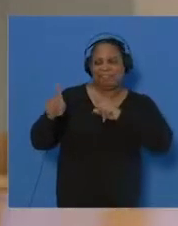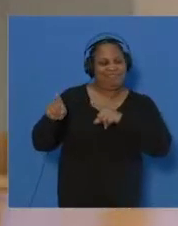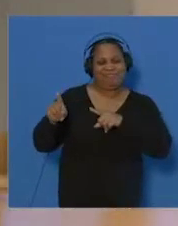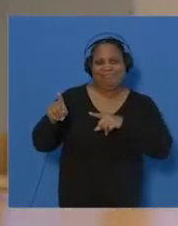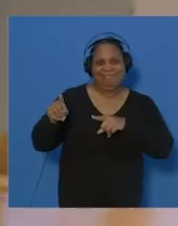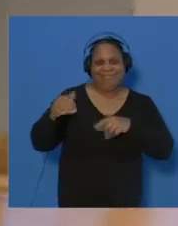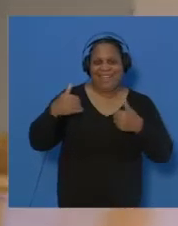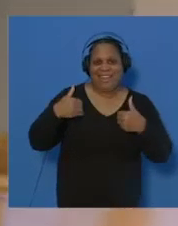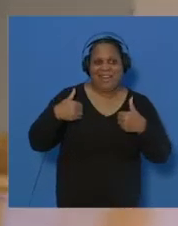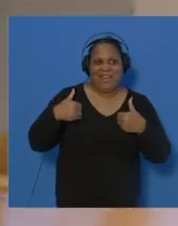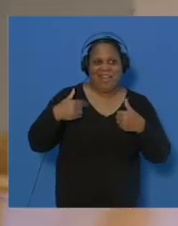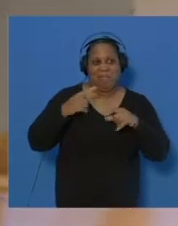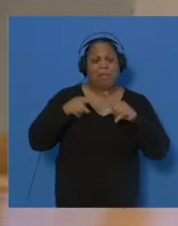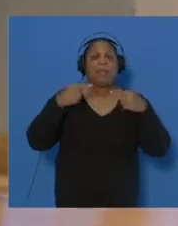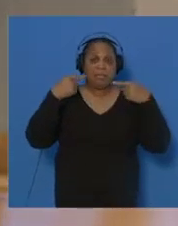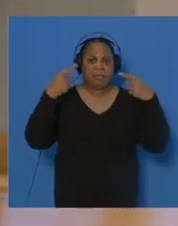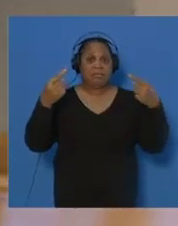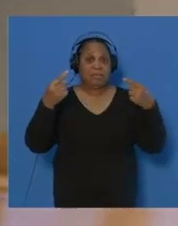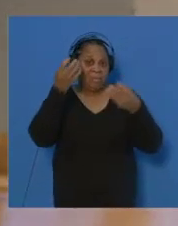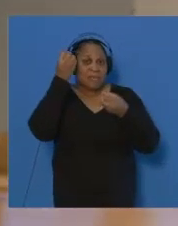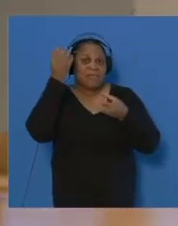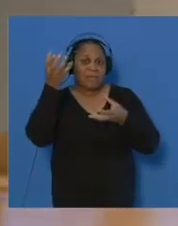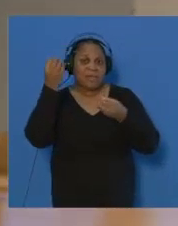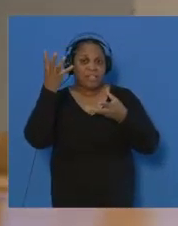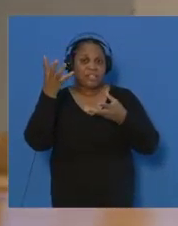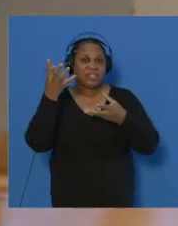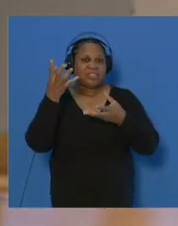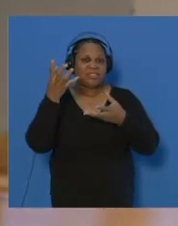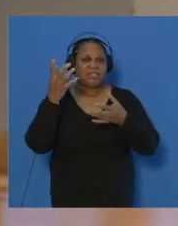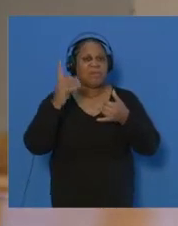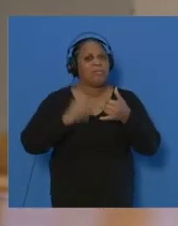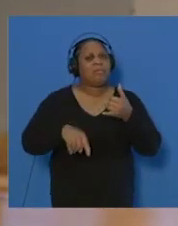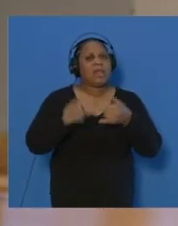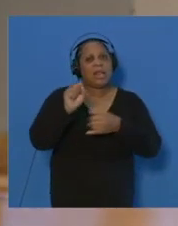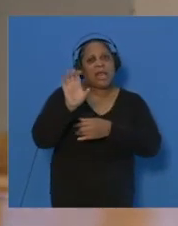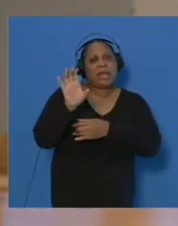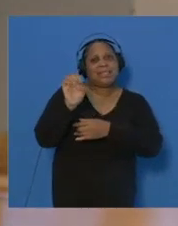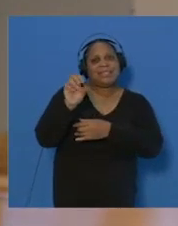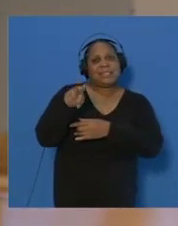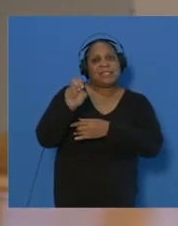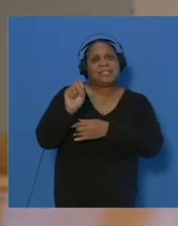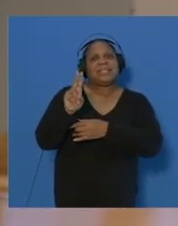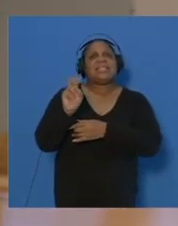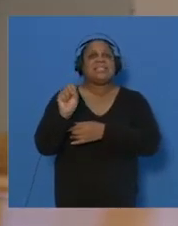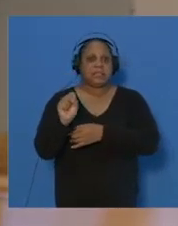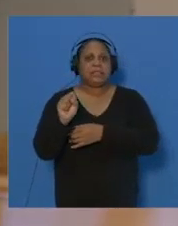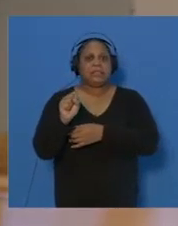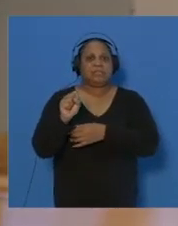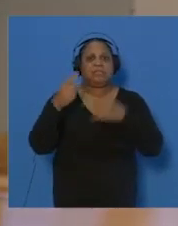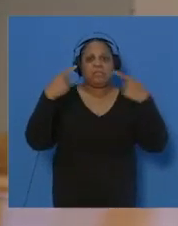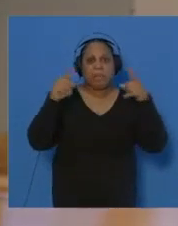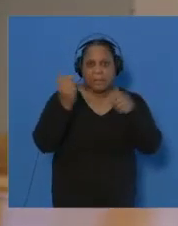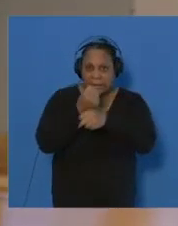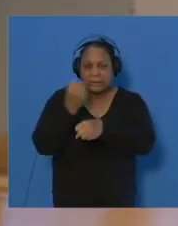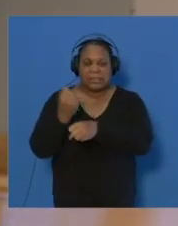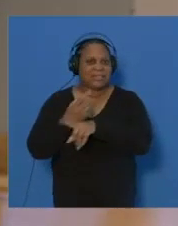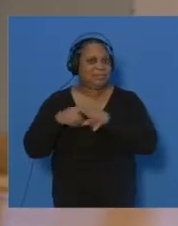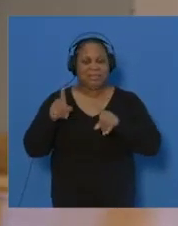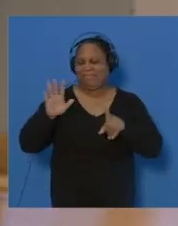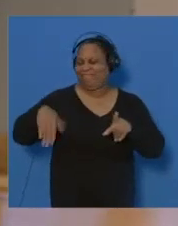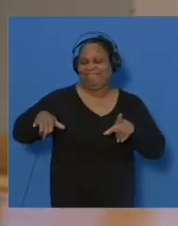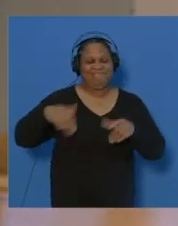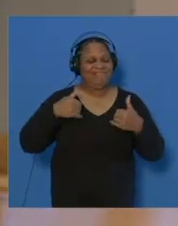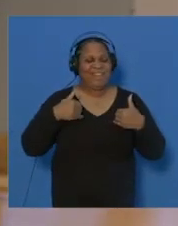that's publicly available information from the last census on the Department of Statistics. You could get that, but I don't have that at my disposal, I'm